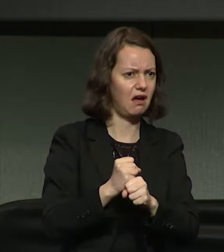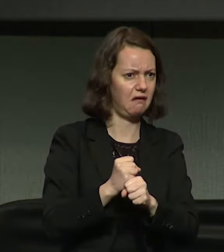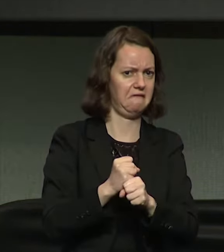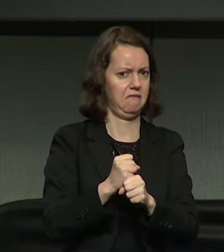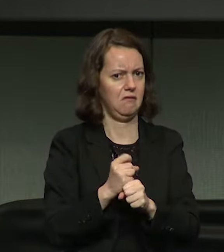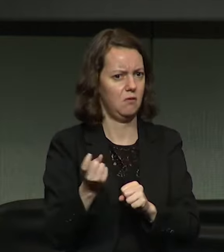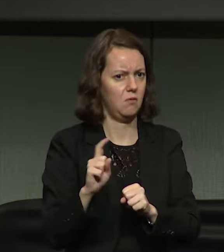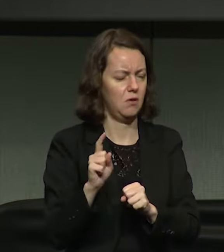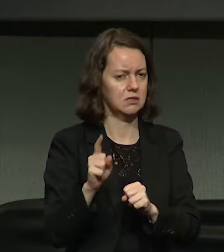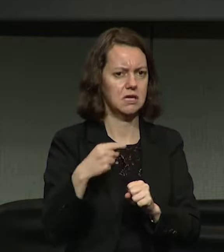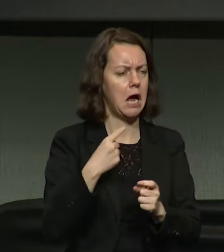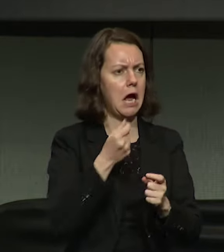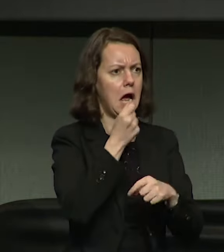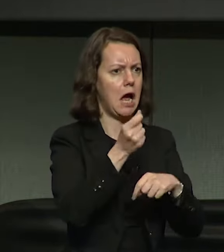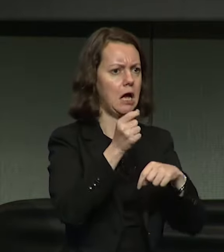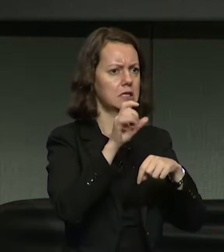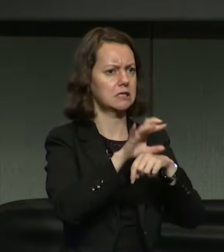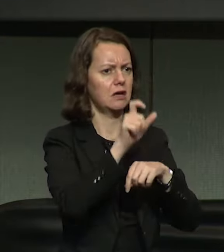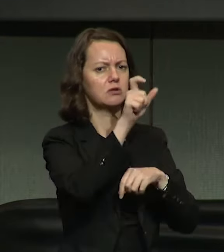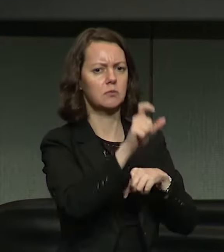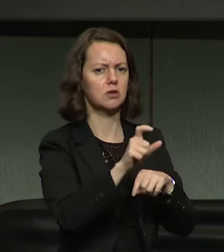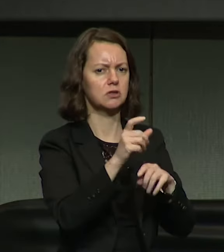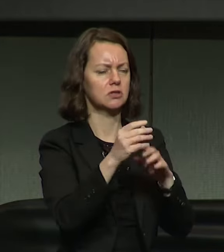the guidance counsellor, QTAC